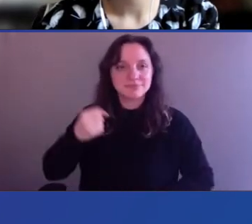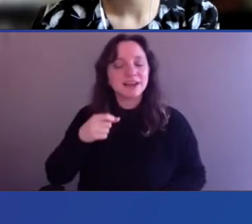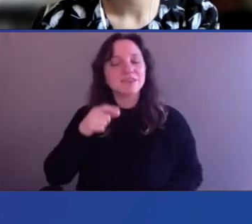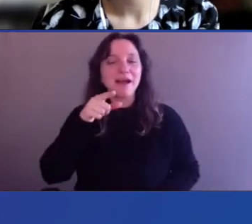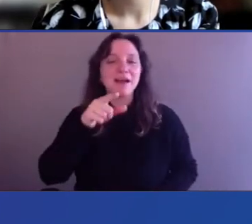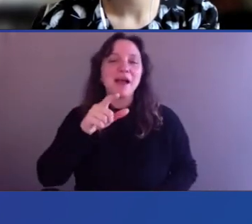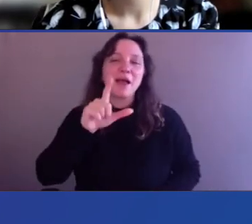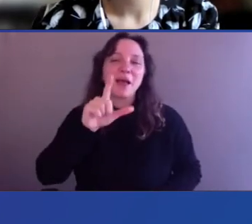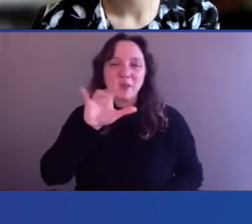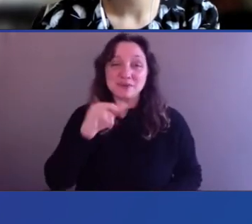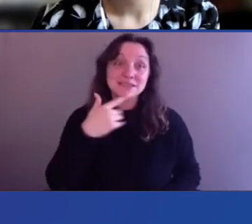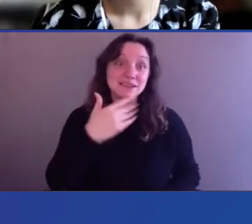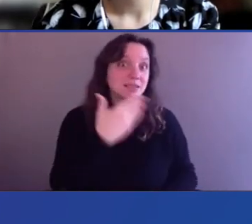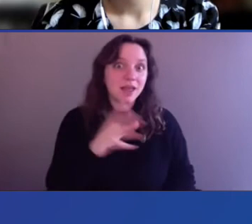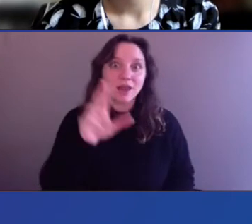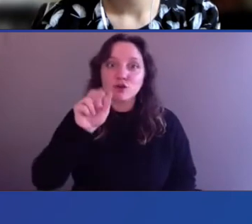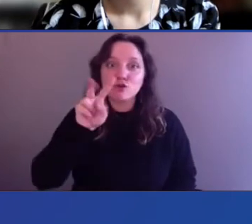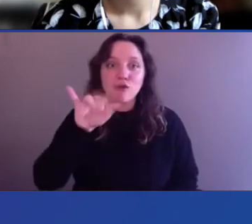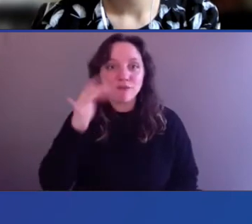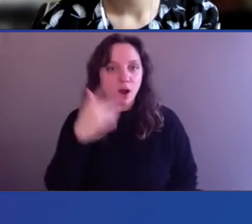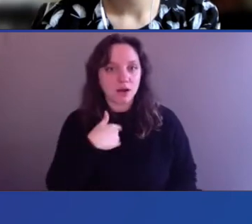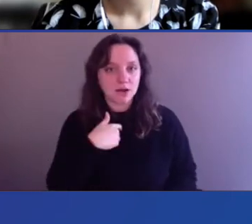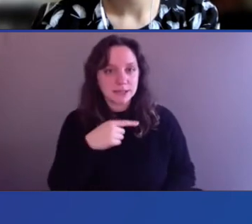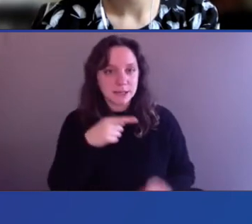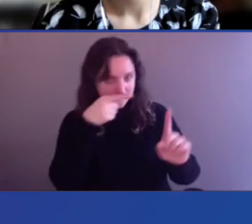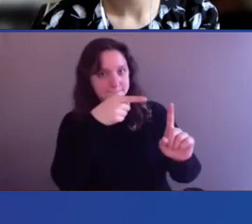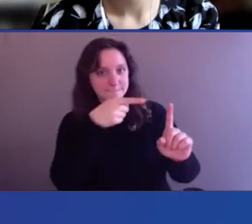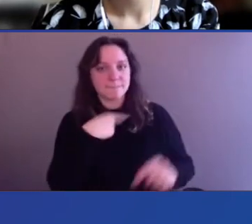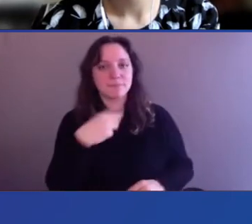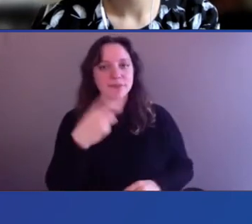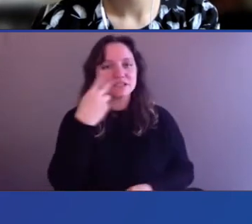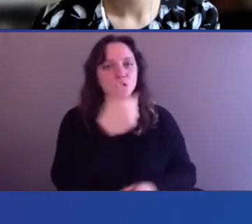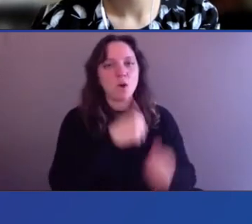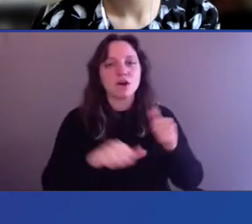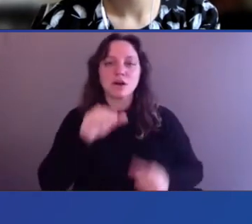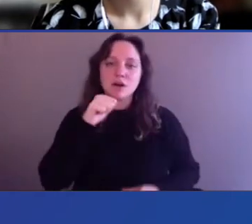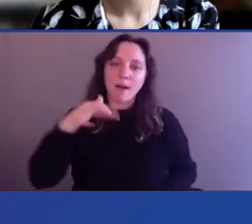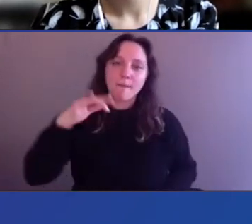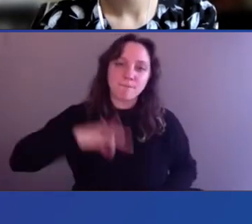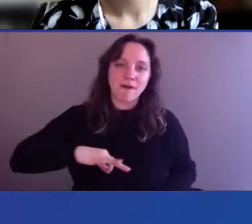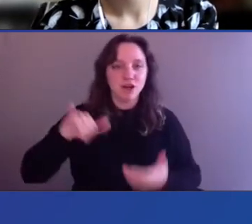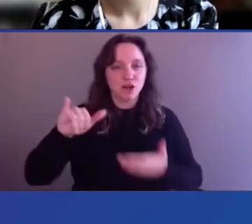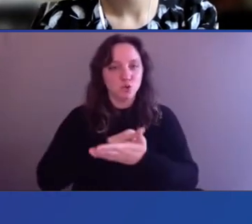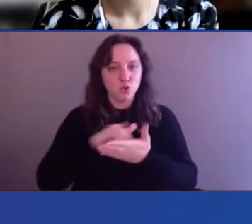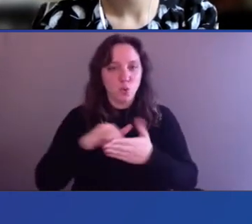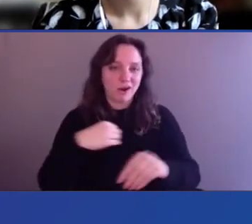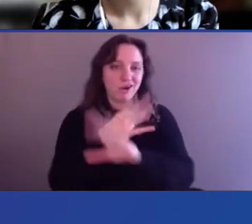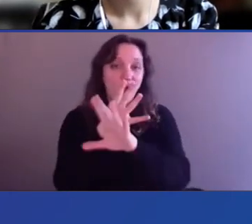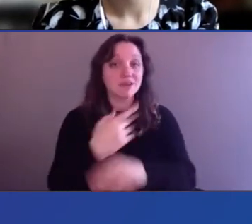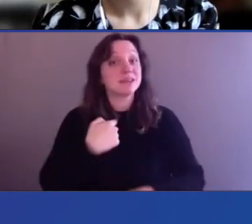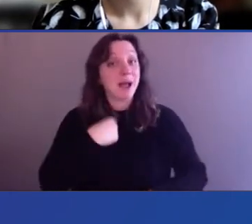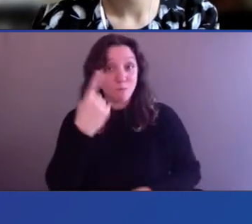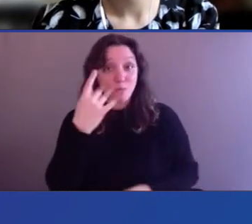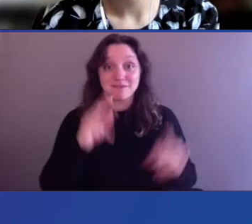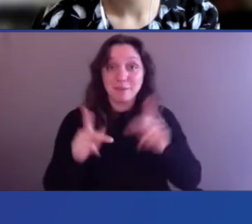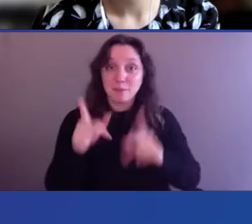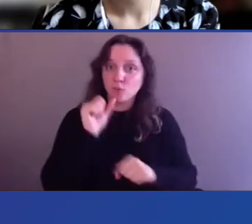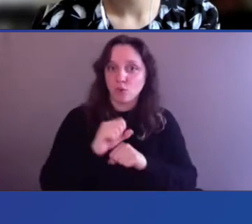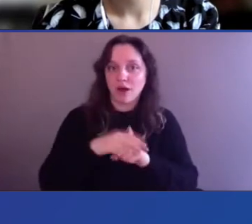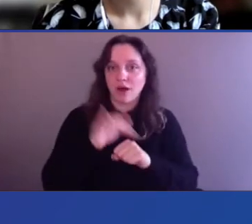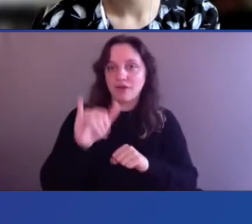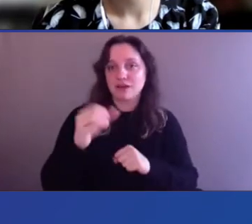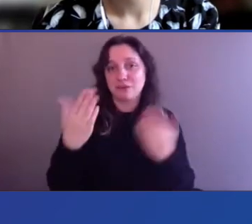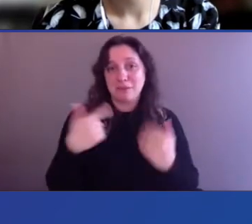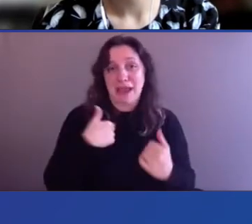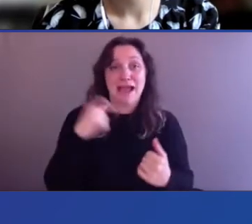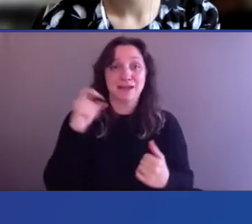you because I see you on the Nonprofit New York calls. I am one of the people working on that thing, so maybe I should